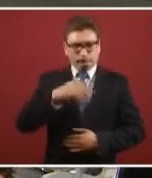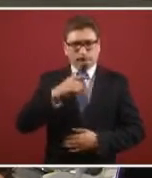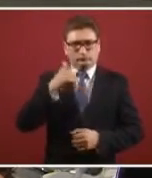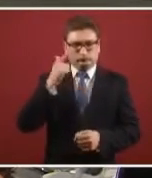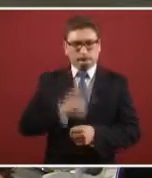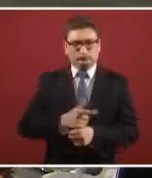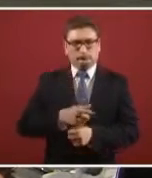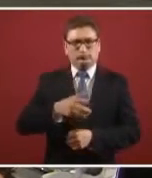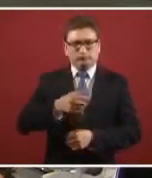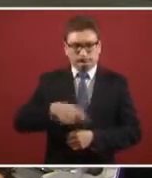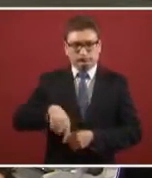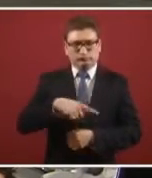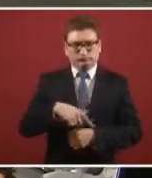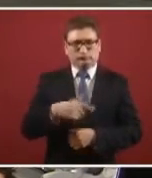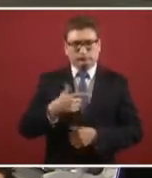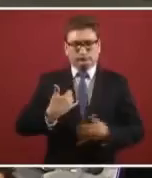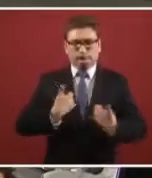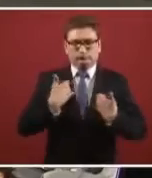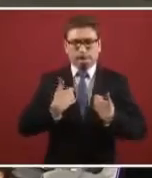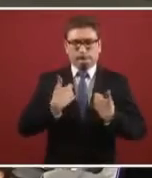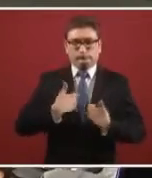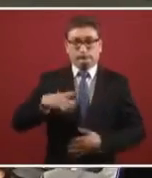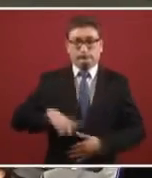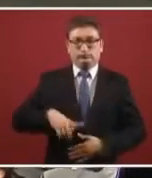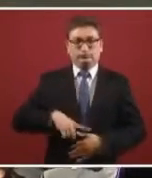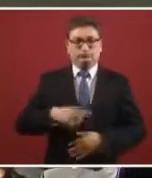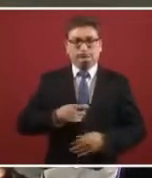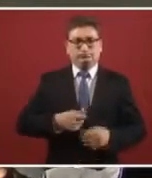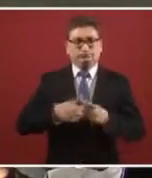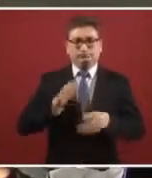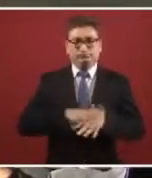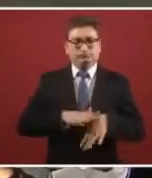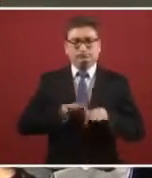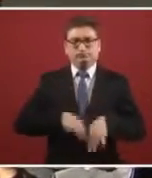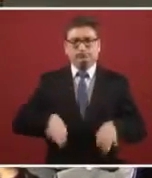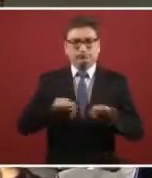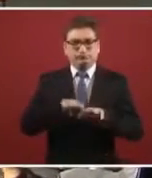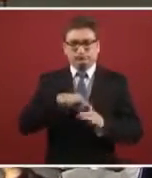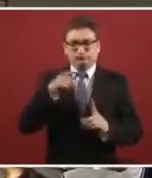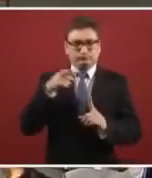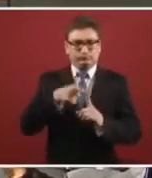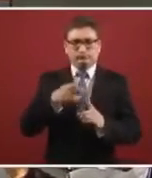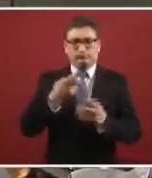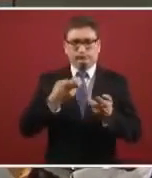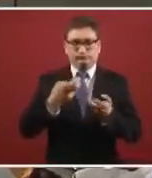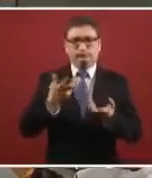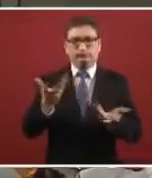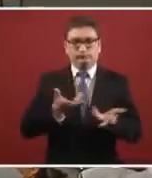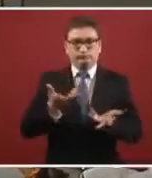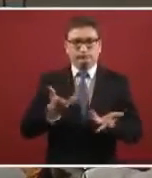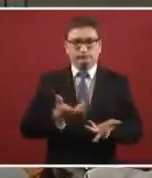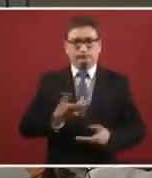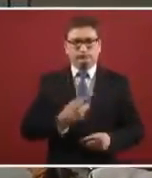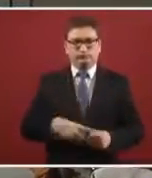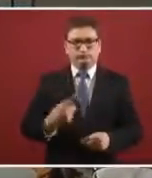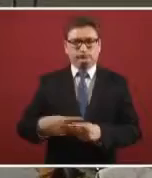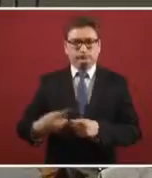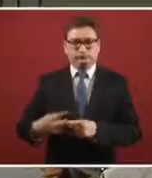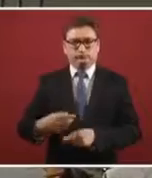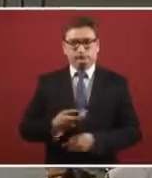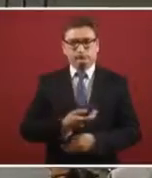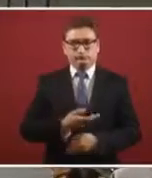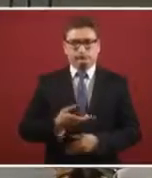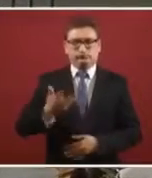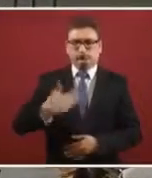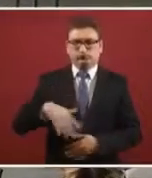youth. Es una prioridad It's del a gobierno. priority of this government. Se está haciendo todo We are doing lo everything